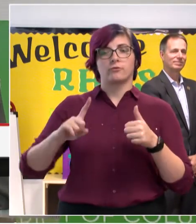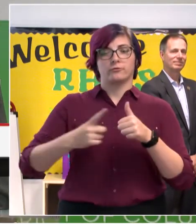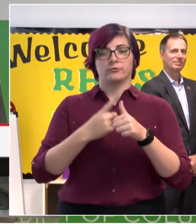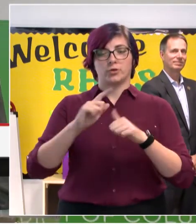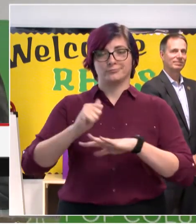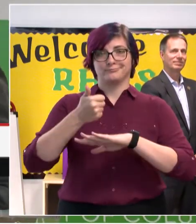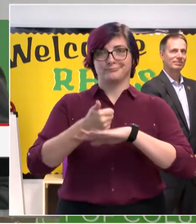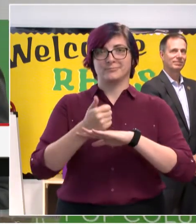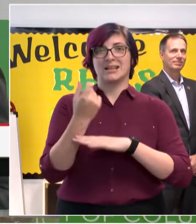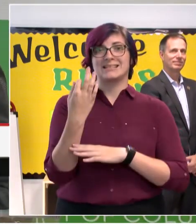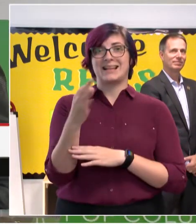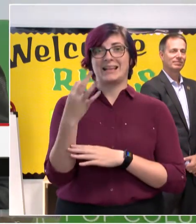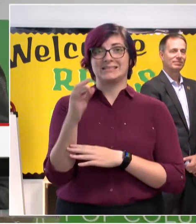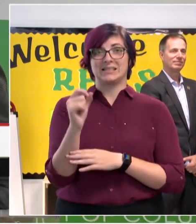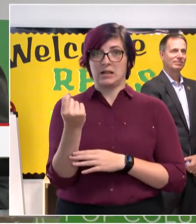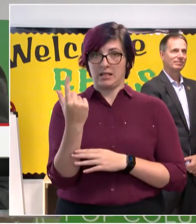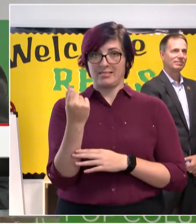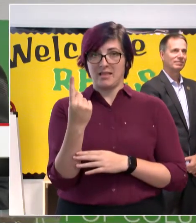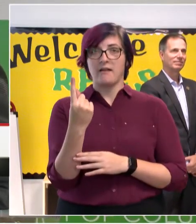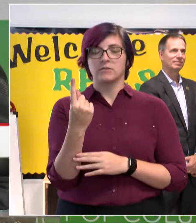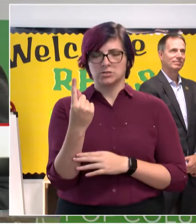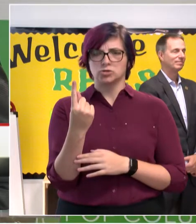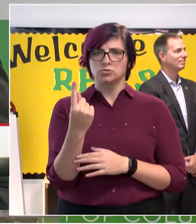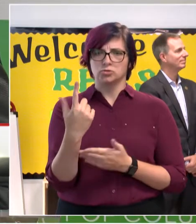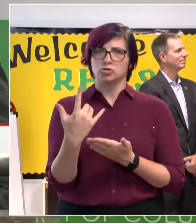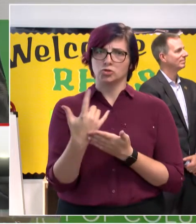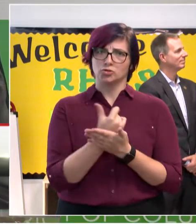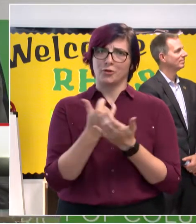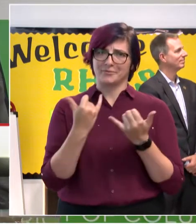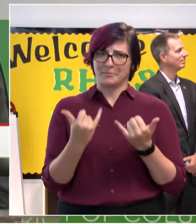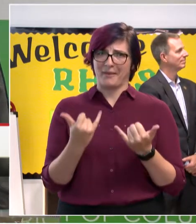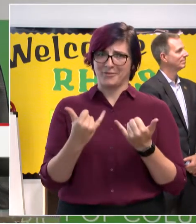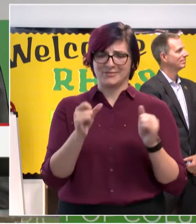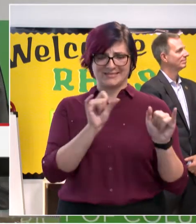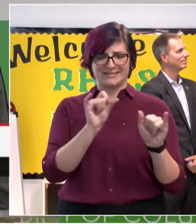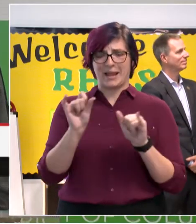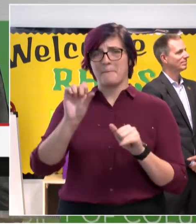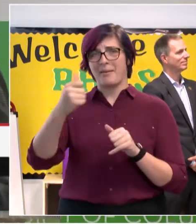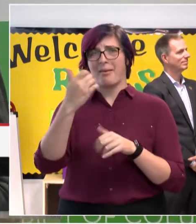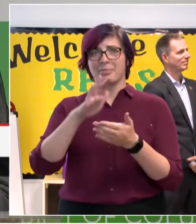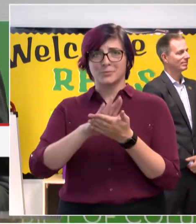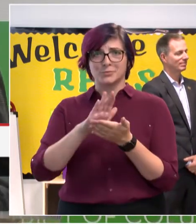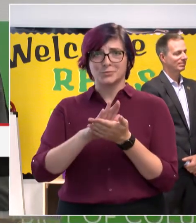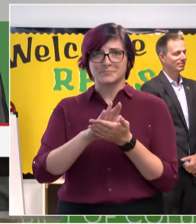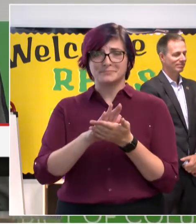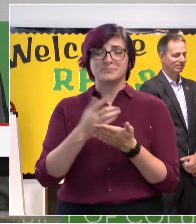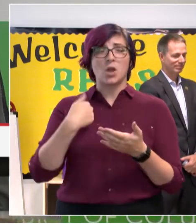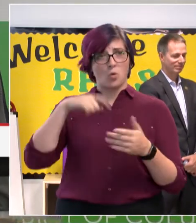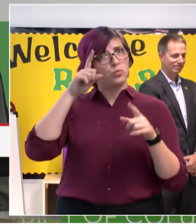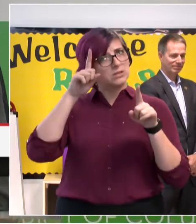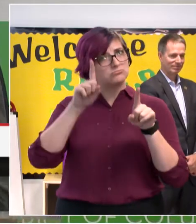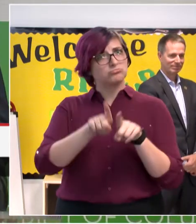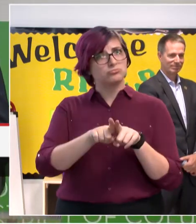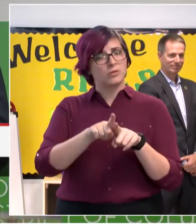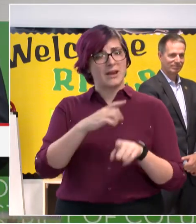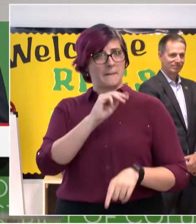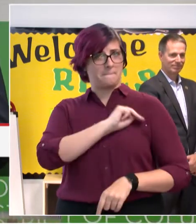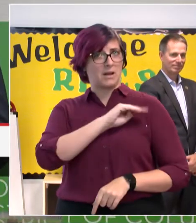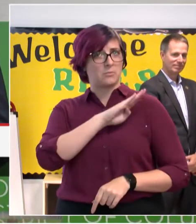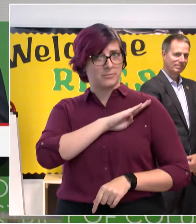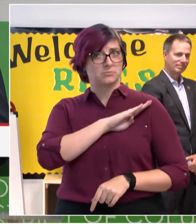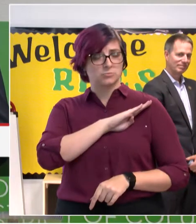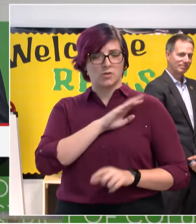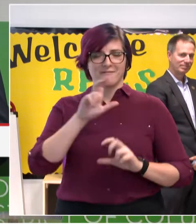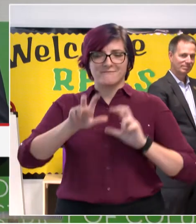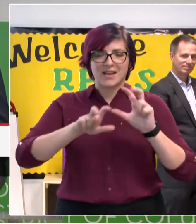is just as deserving of a modernization of any of our schools. In fact, we agree with Mayor Bowser that investments in early